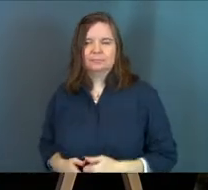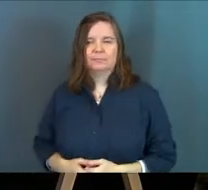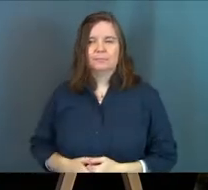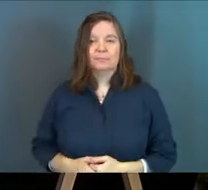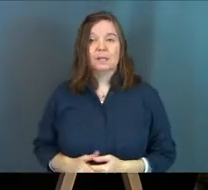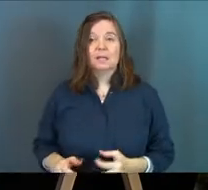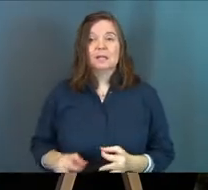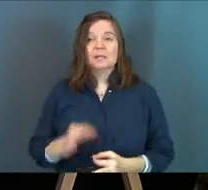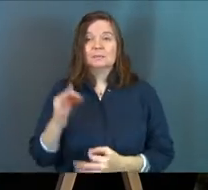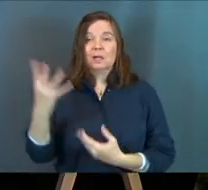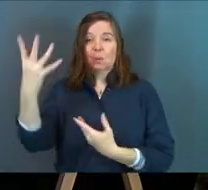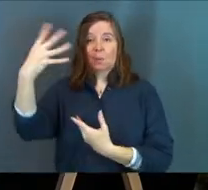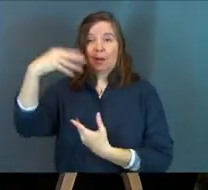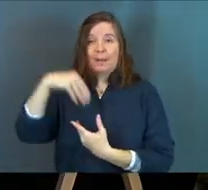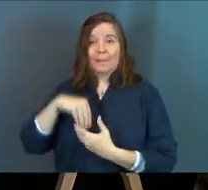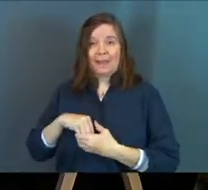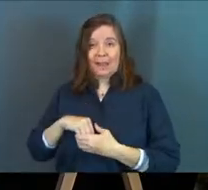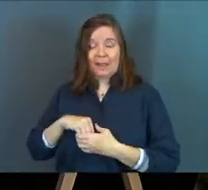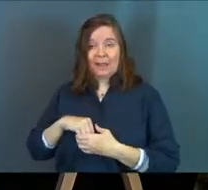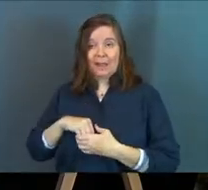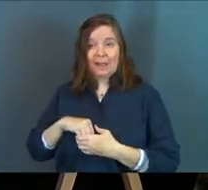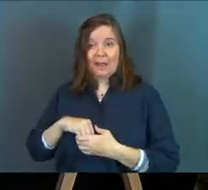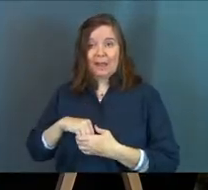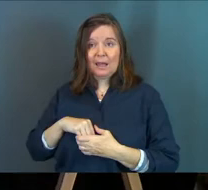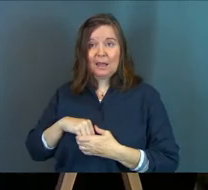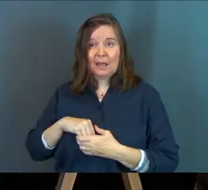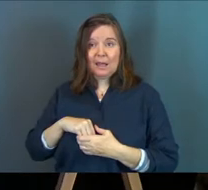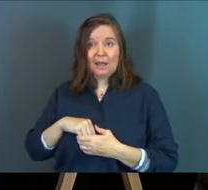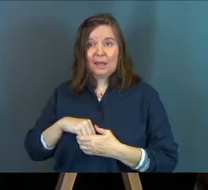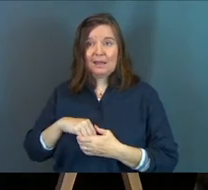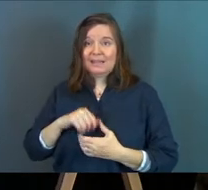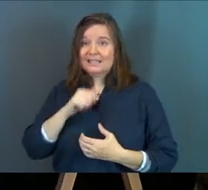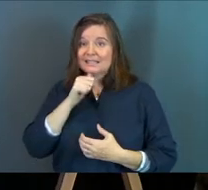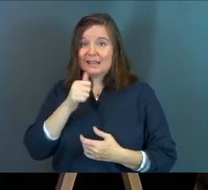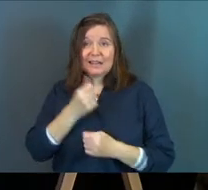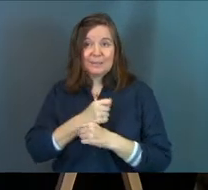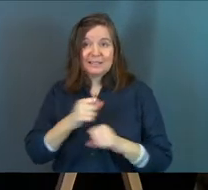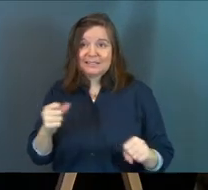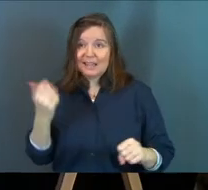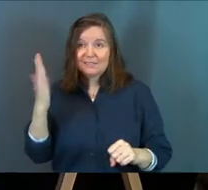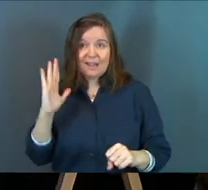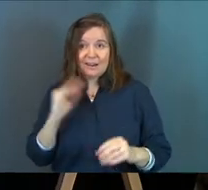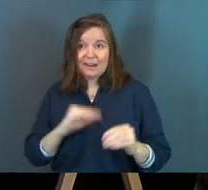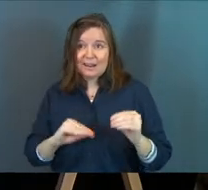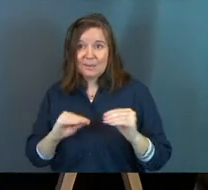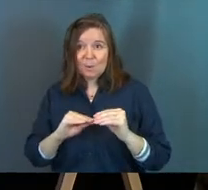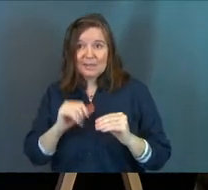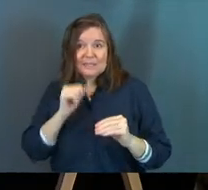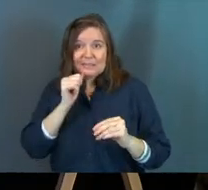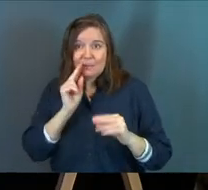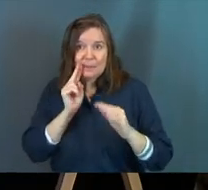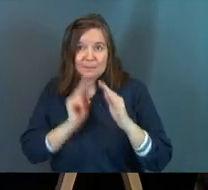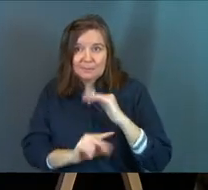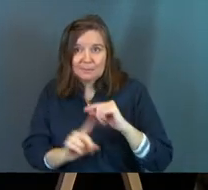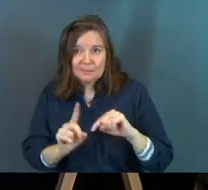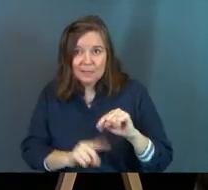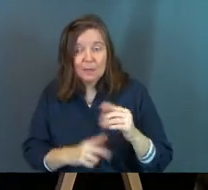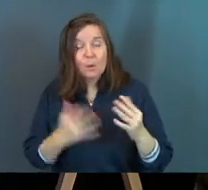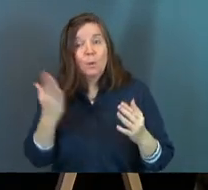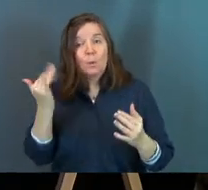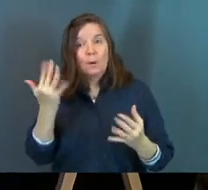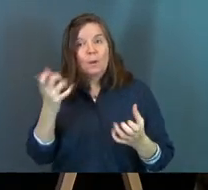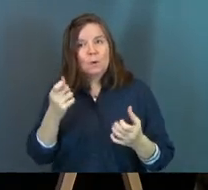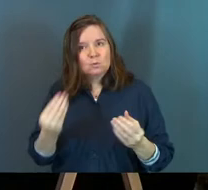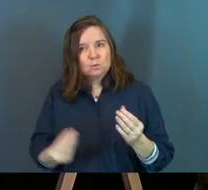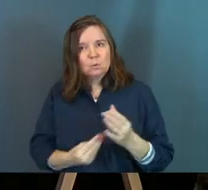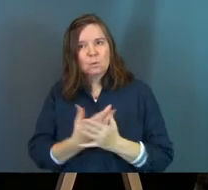like an unpredictable wind, and he's not going to be your safe God anymore because he wants you to grow and he wants you